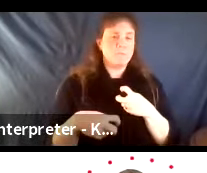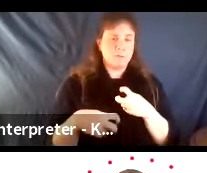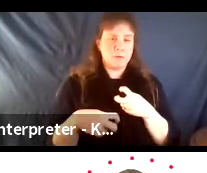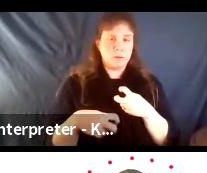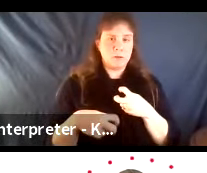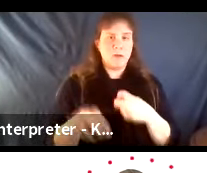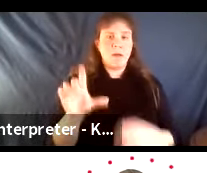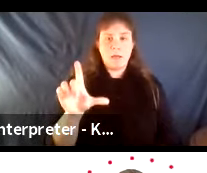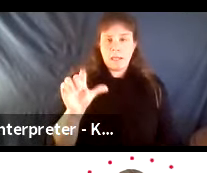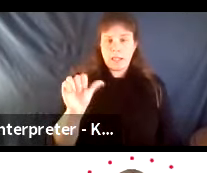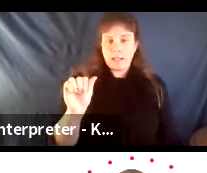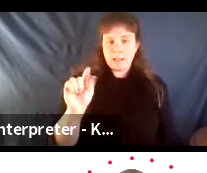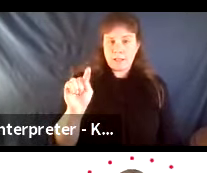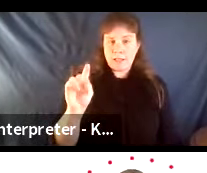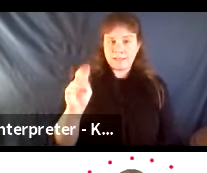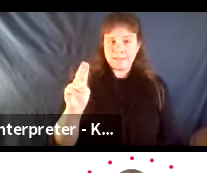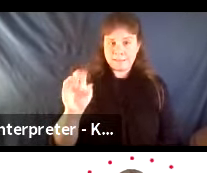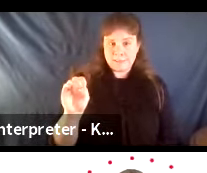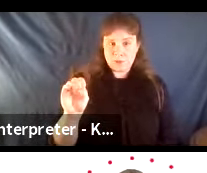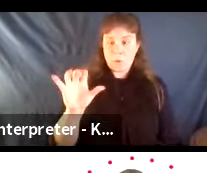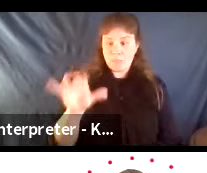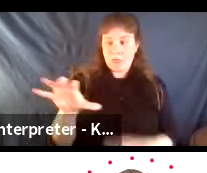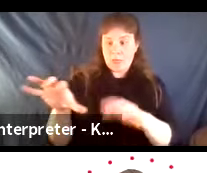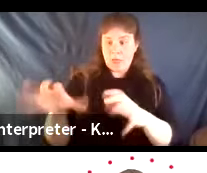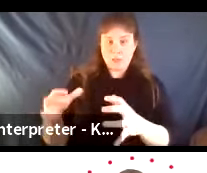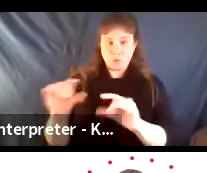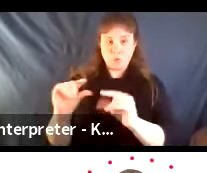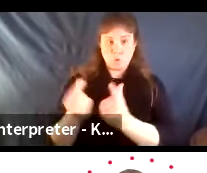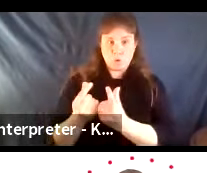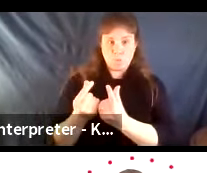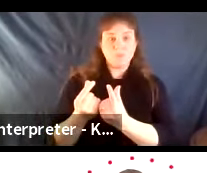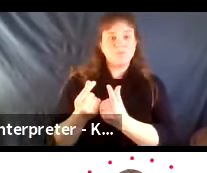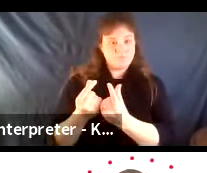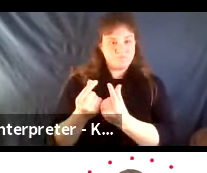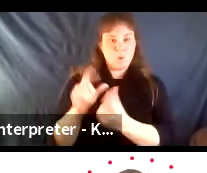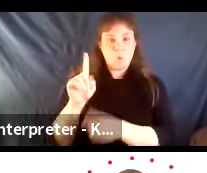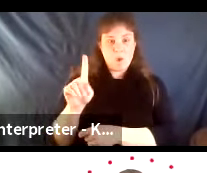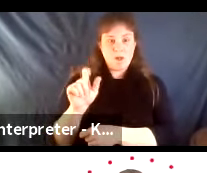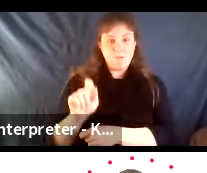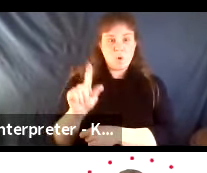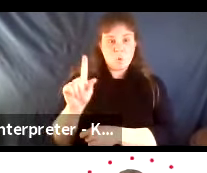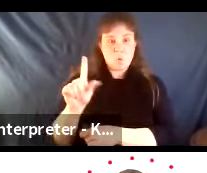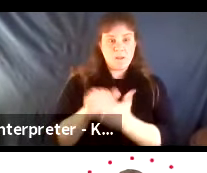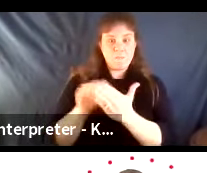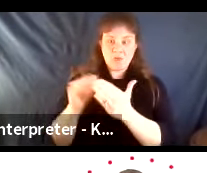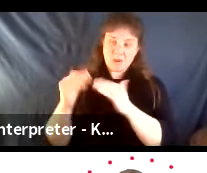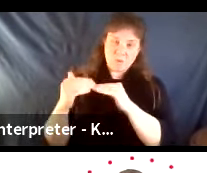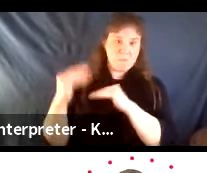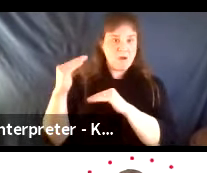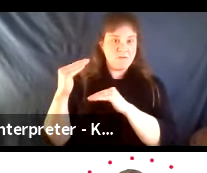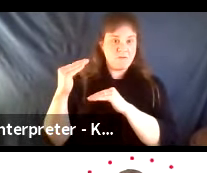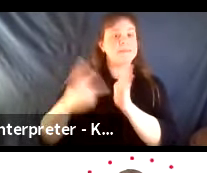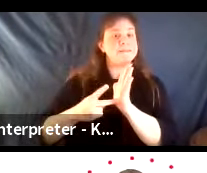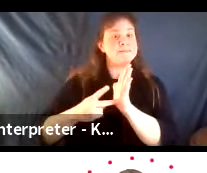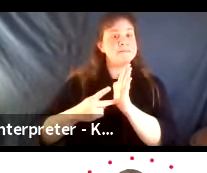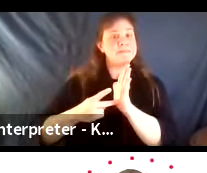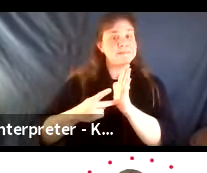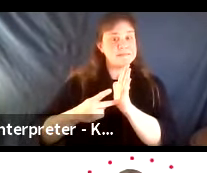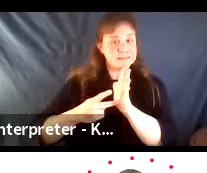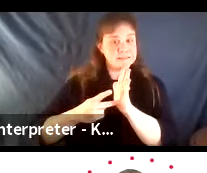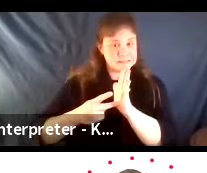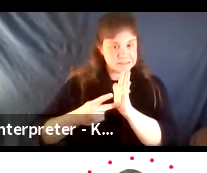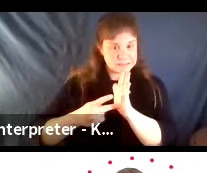only group where we've reached over 1 million cases, 1.1 million cases, double that of white Californians,